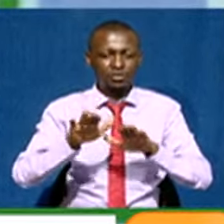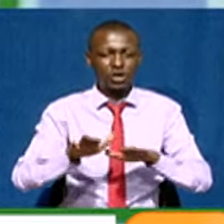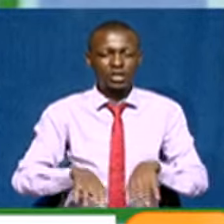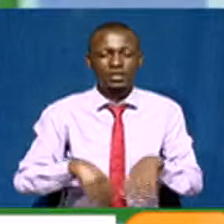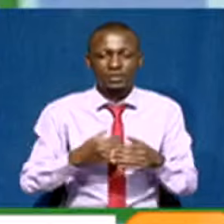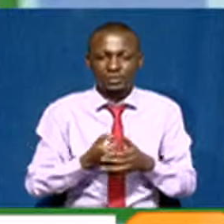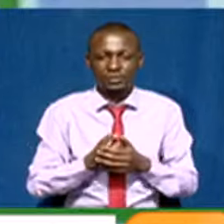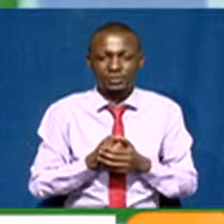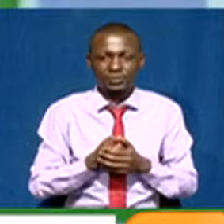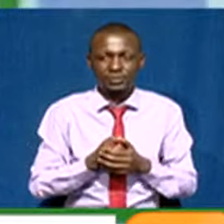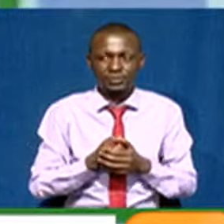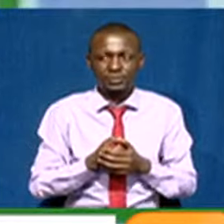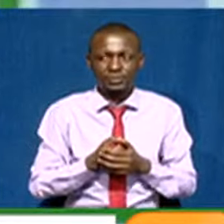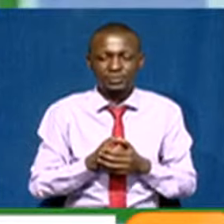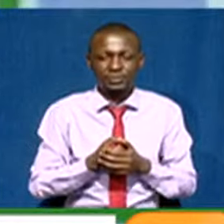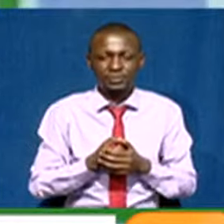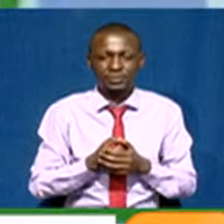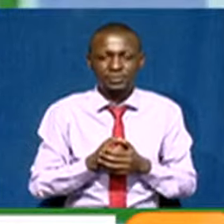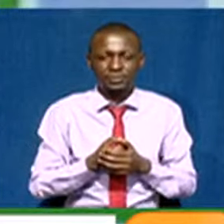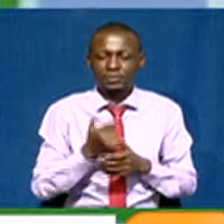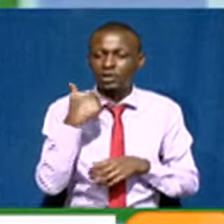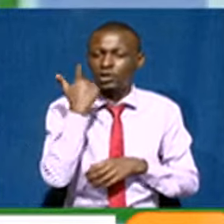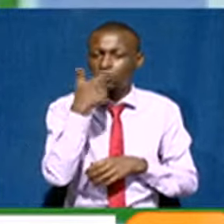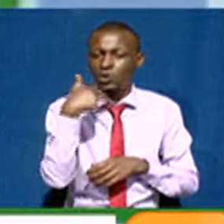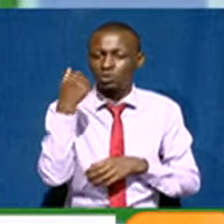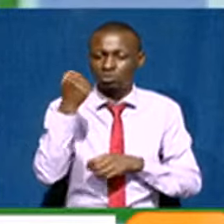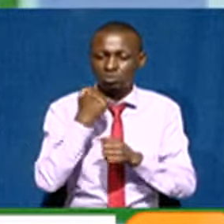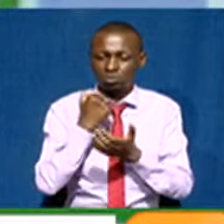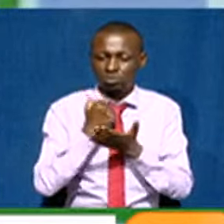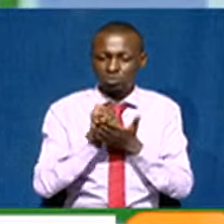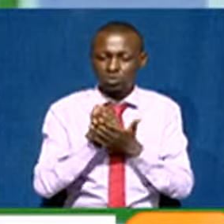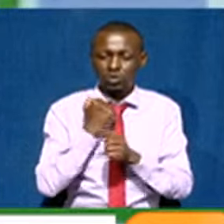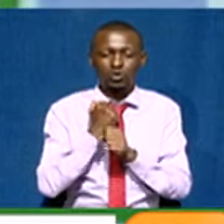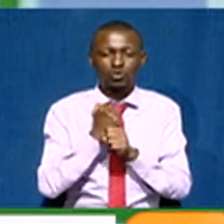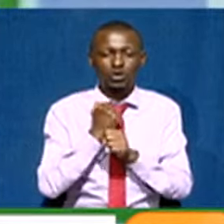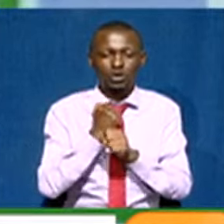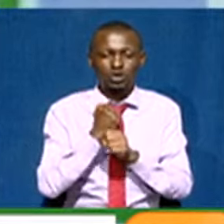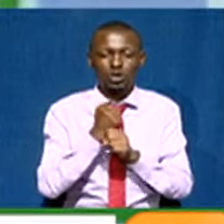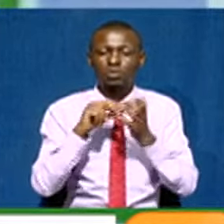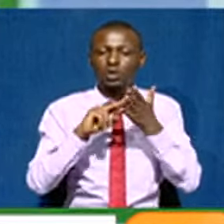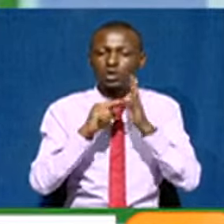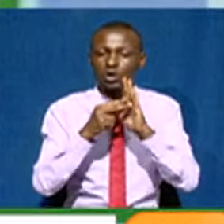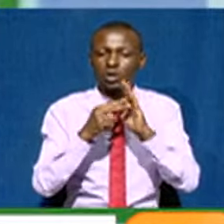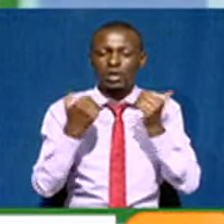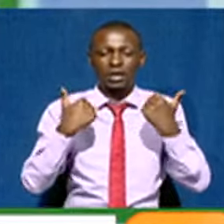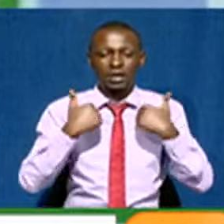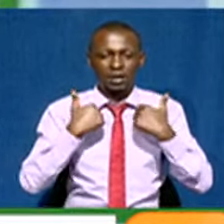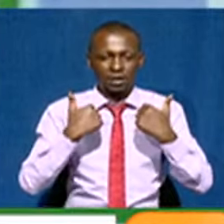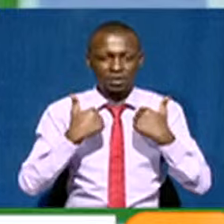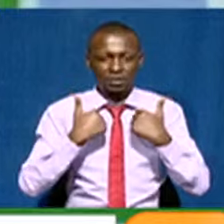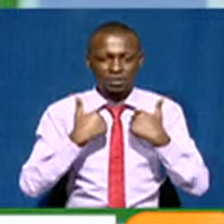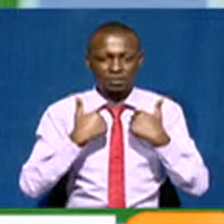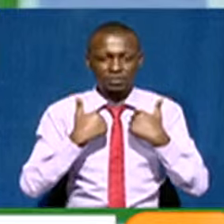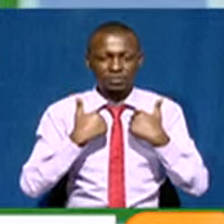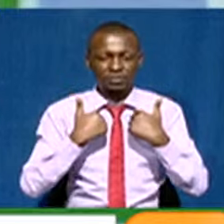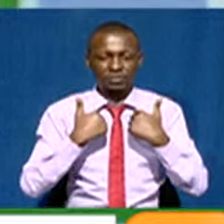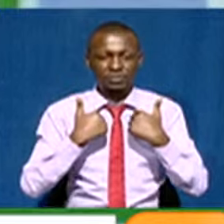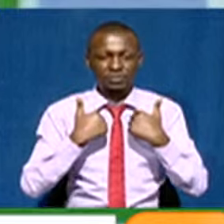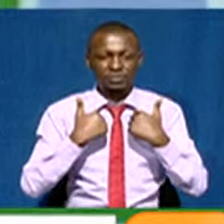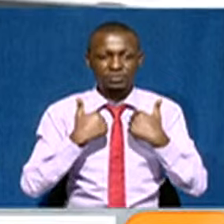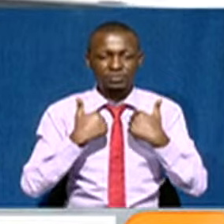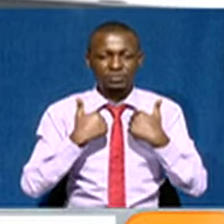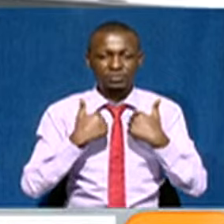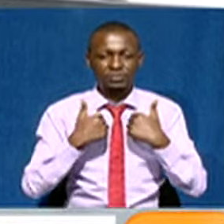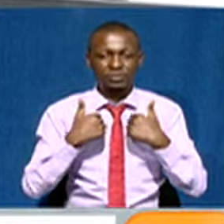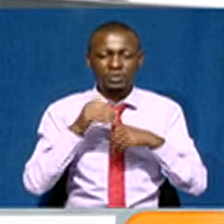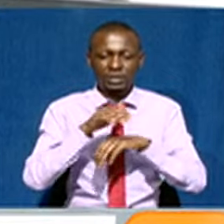But of course, we said those who are employed and probably are on contract, which of course will still guarantee us some